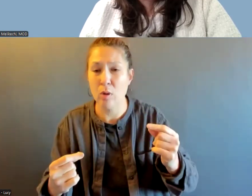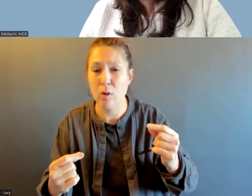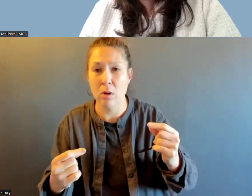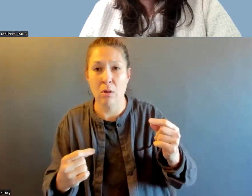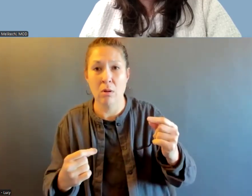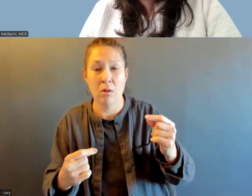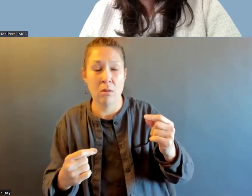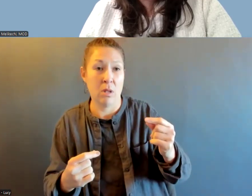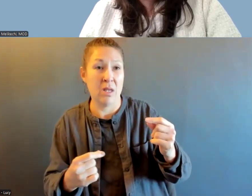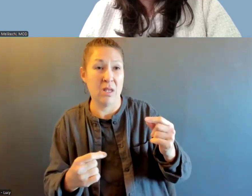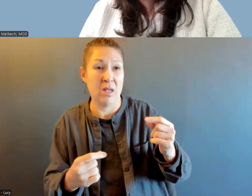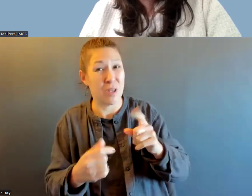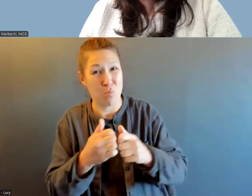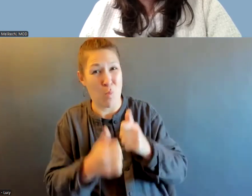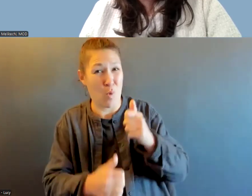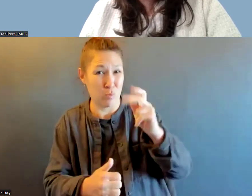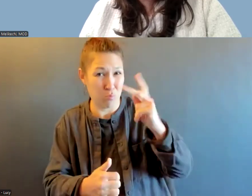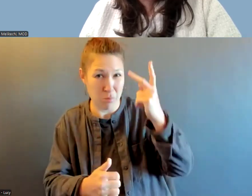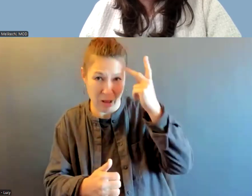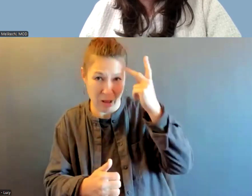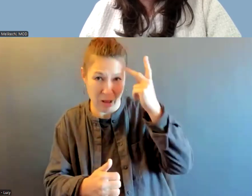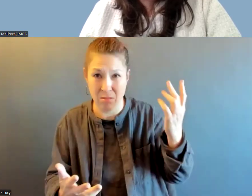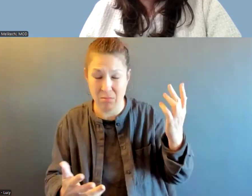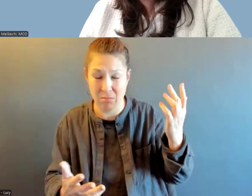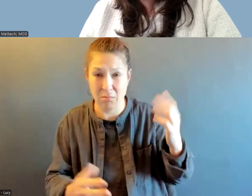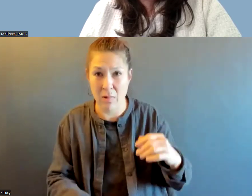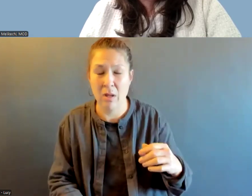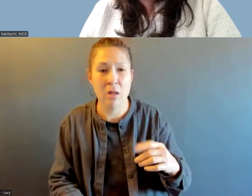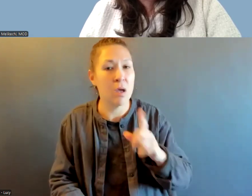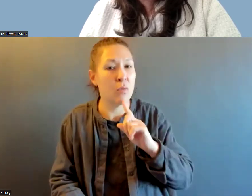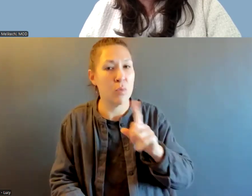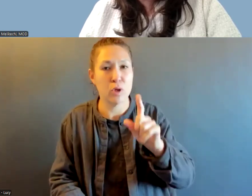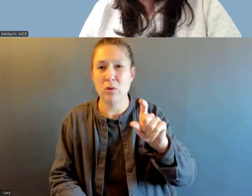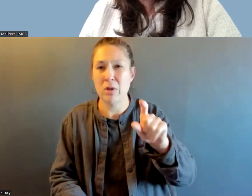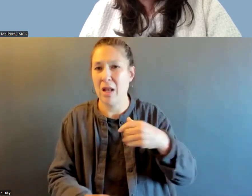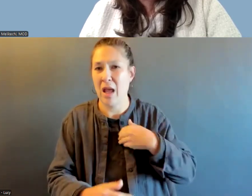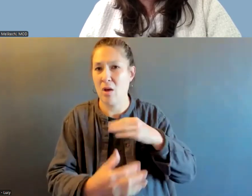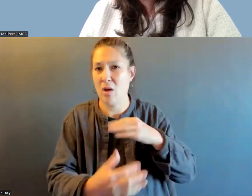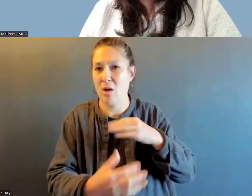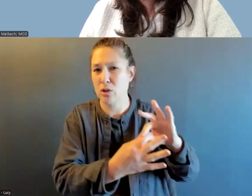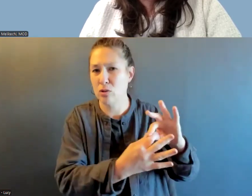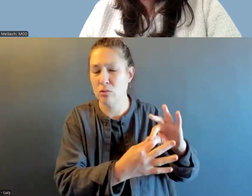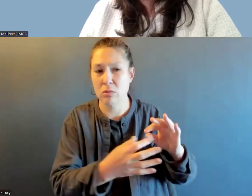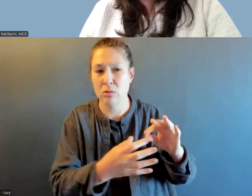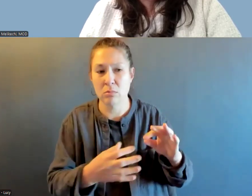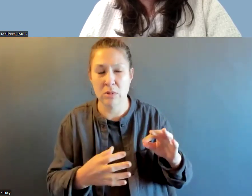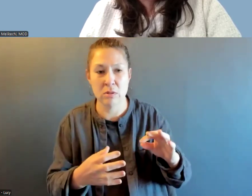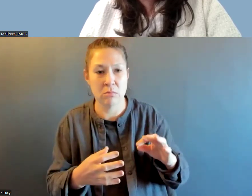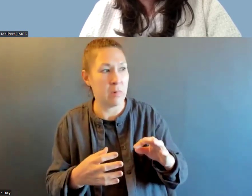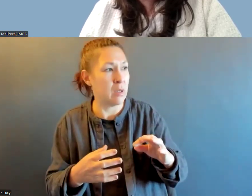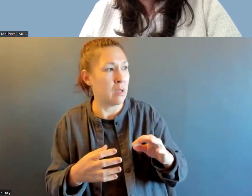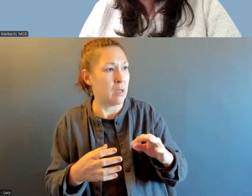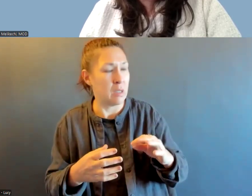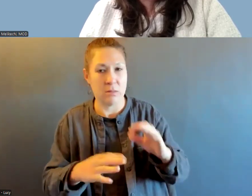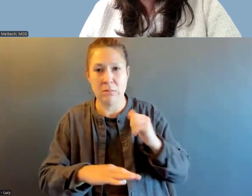be political, right? And so you need to have those relationships at the local level,